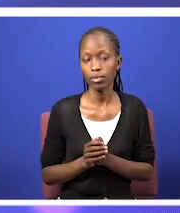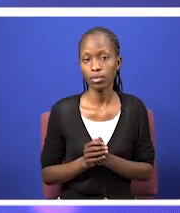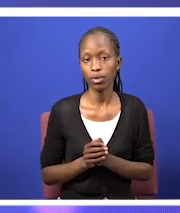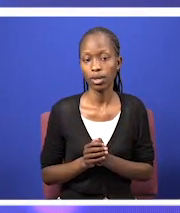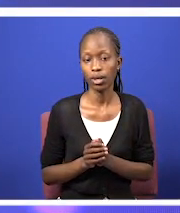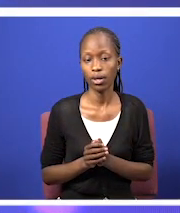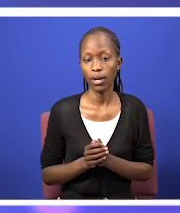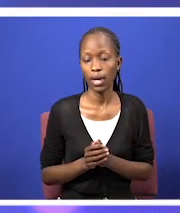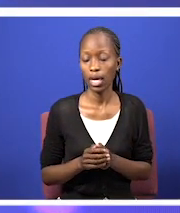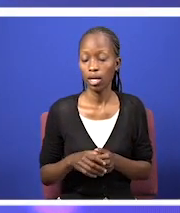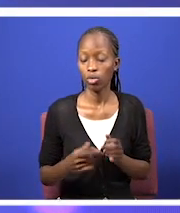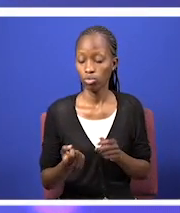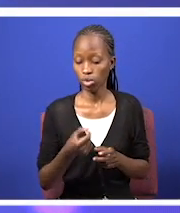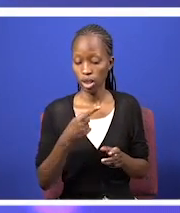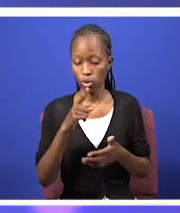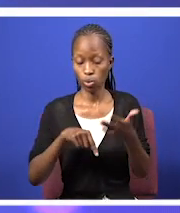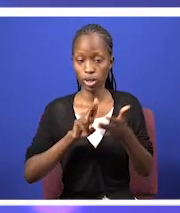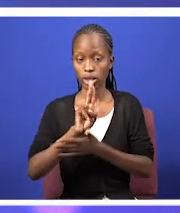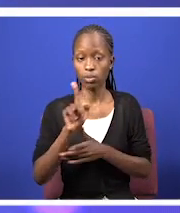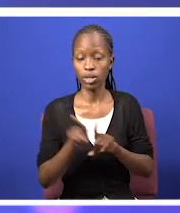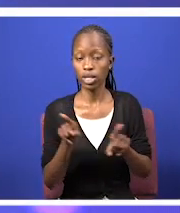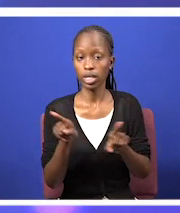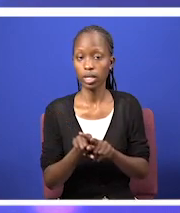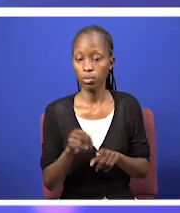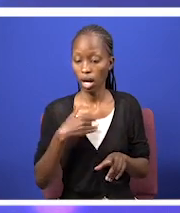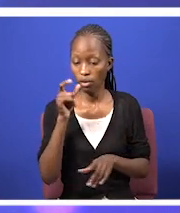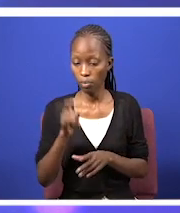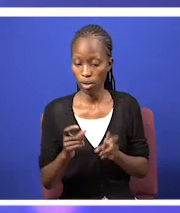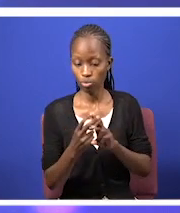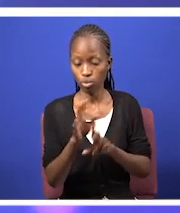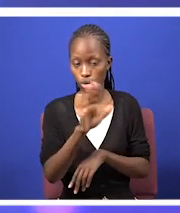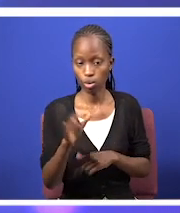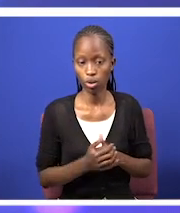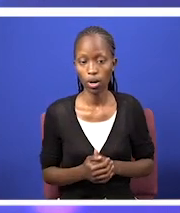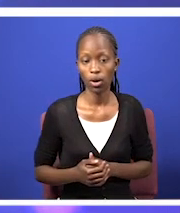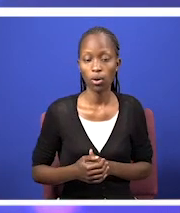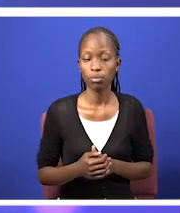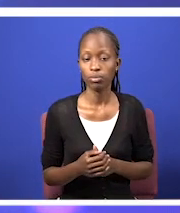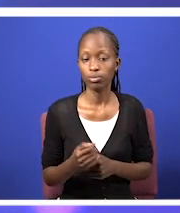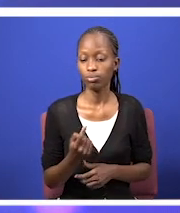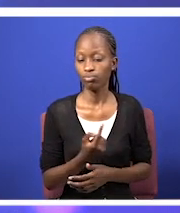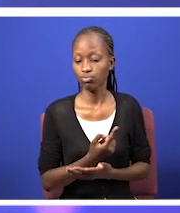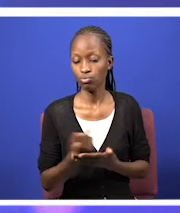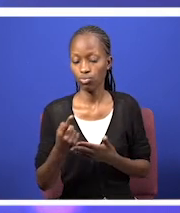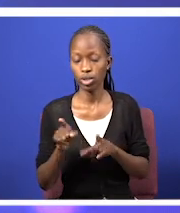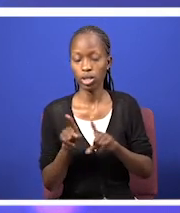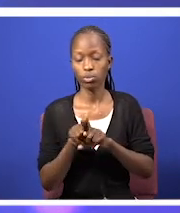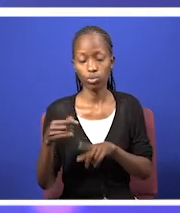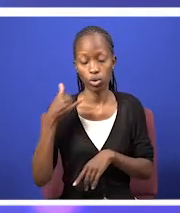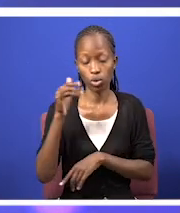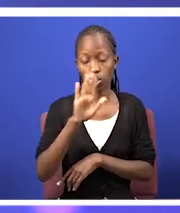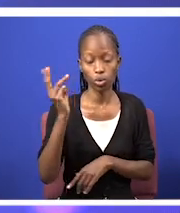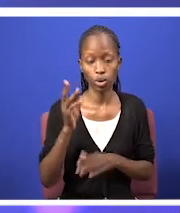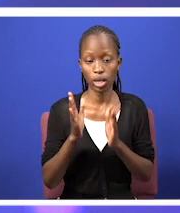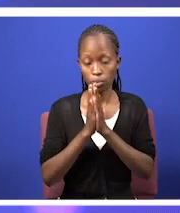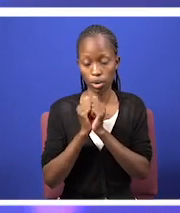right now. Just drop a WhatsApp message and someone will get in touch with you in the course of the week. We will be sure just to call